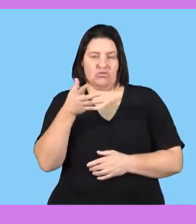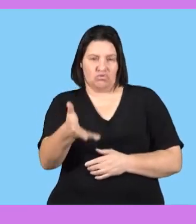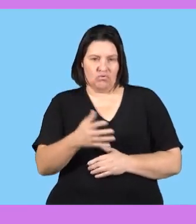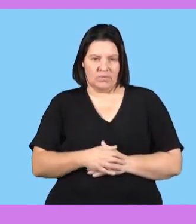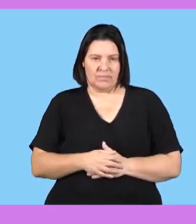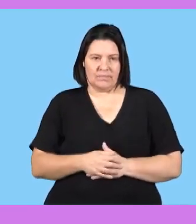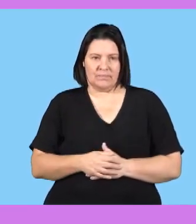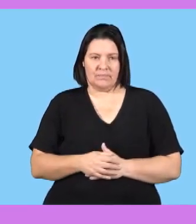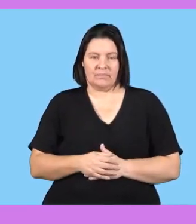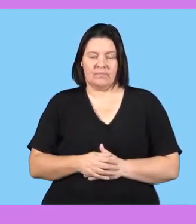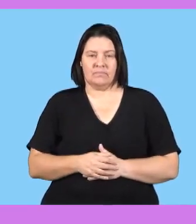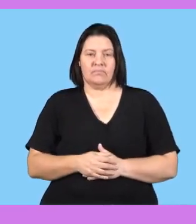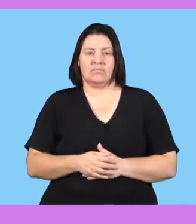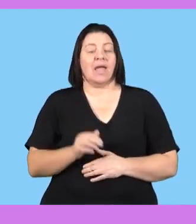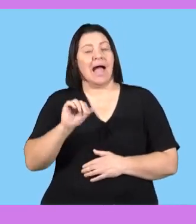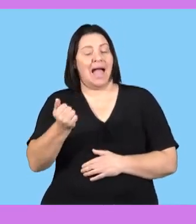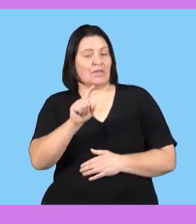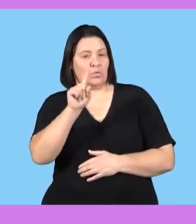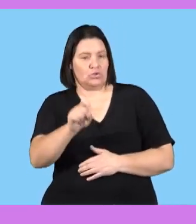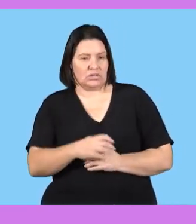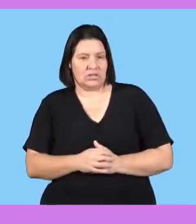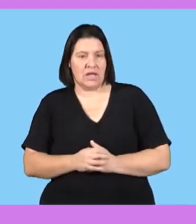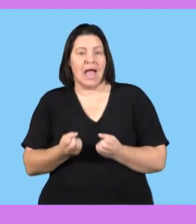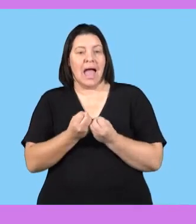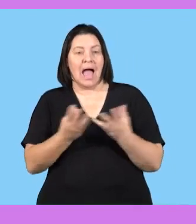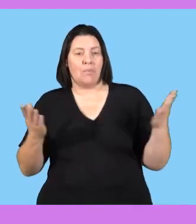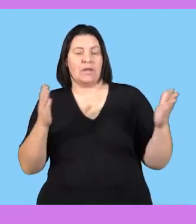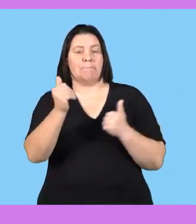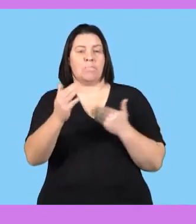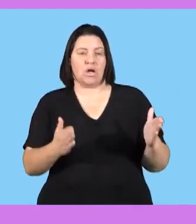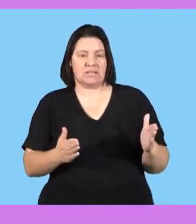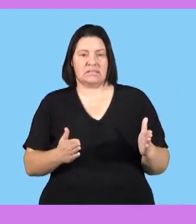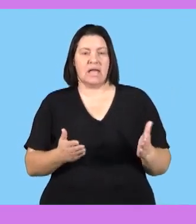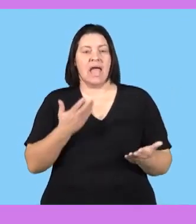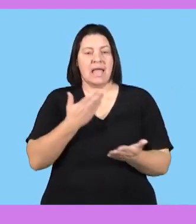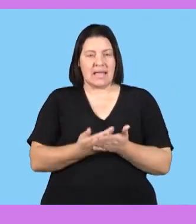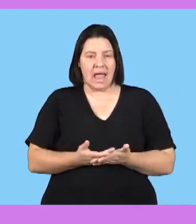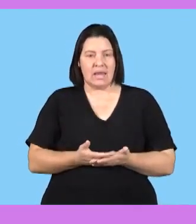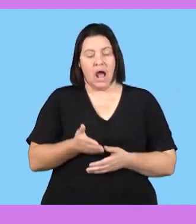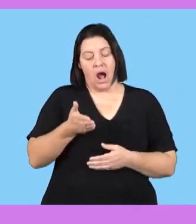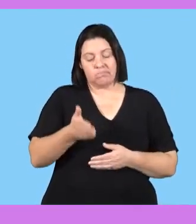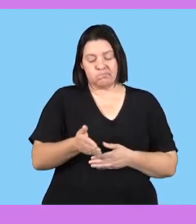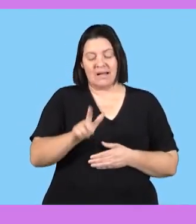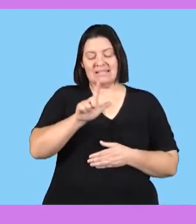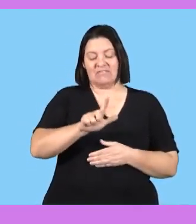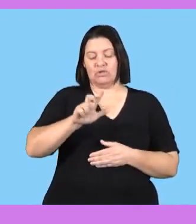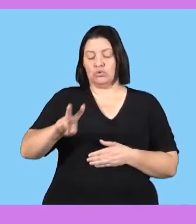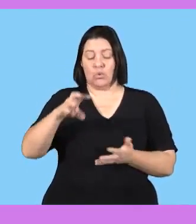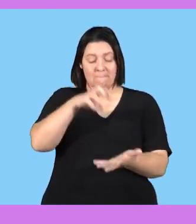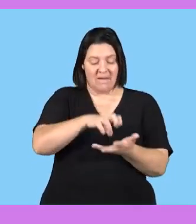formula. And then another question. How many boxes can hold